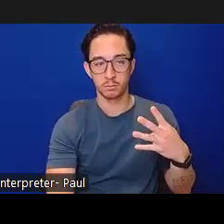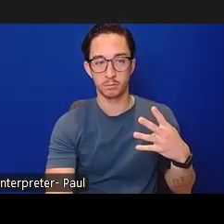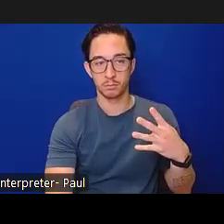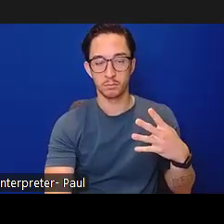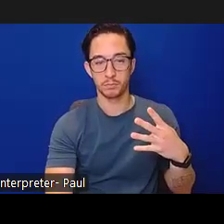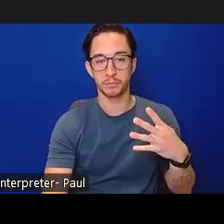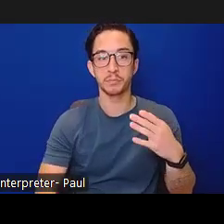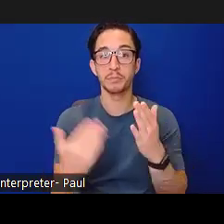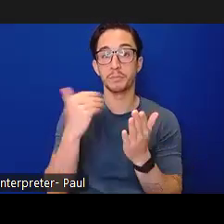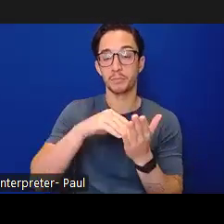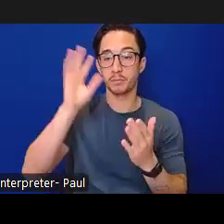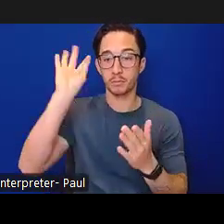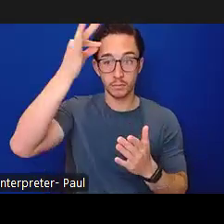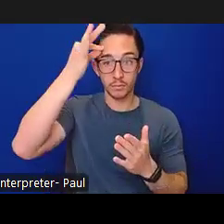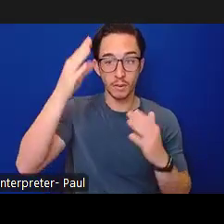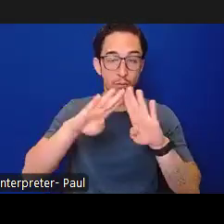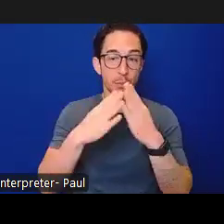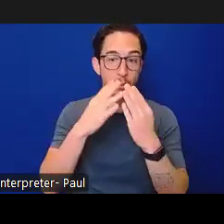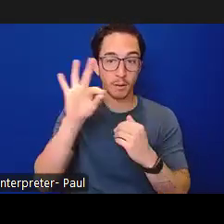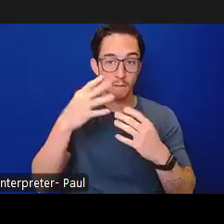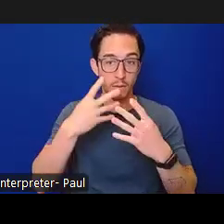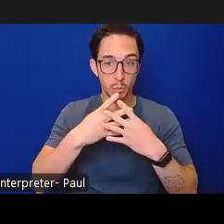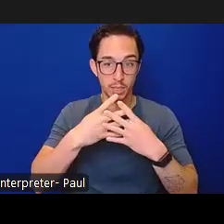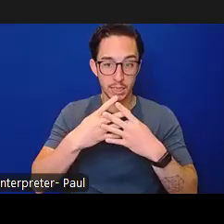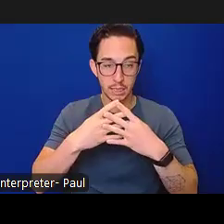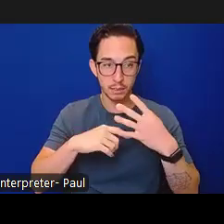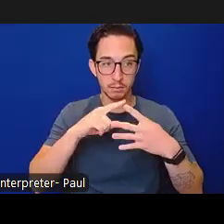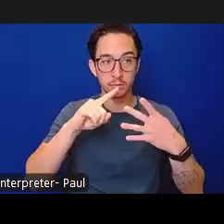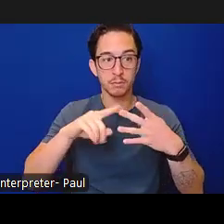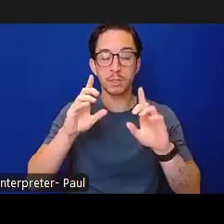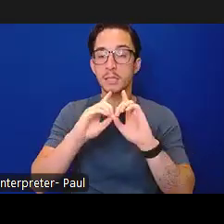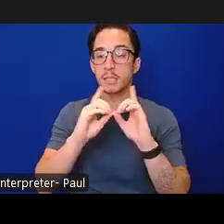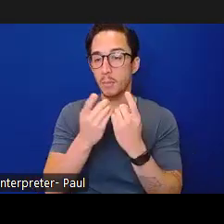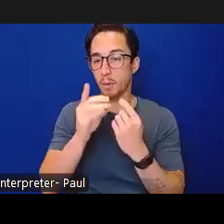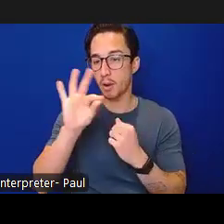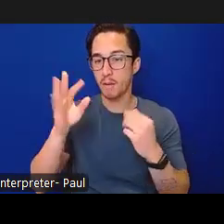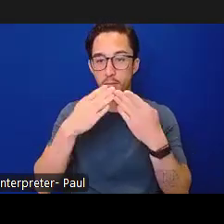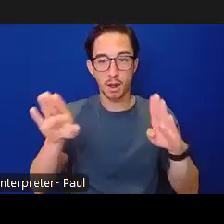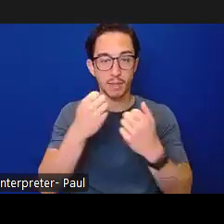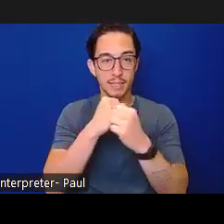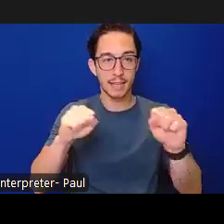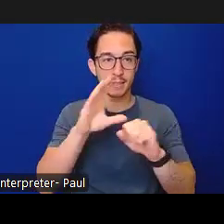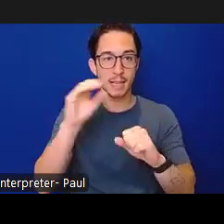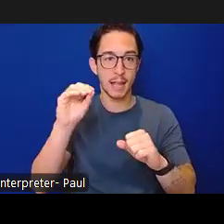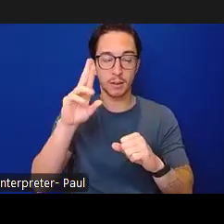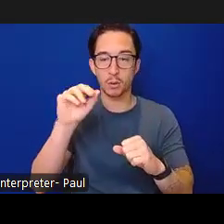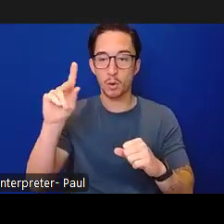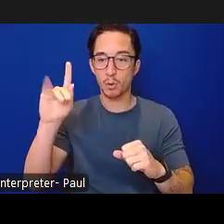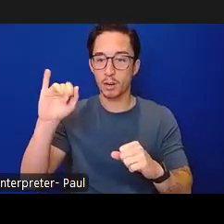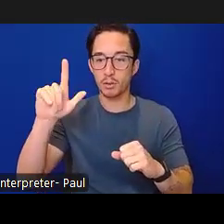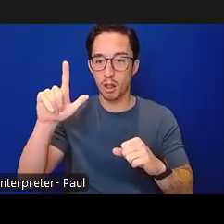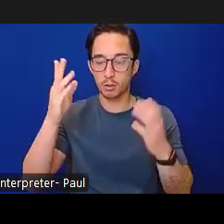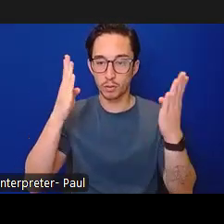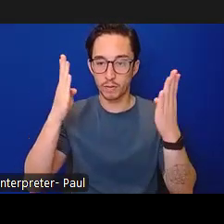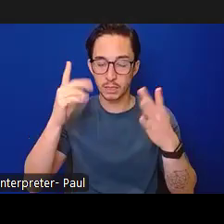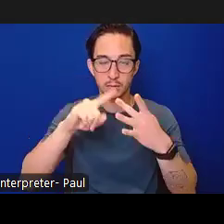Again, it's the Federal Bureau of Prisons, the Department of Public Safety and Correctional Services, the Department